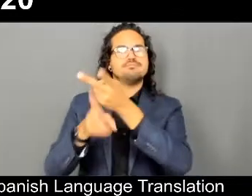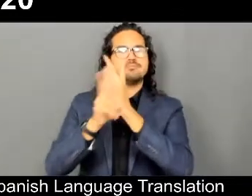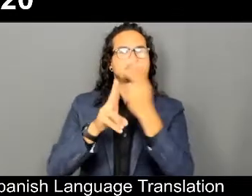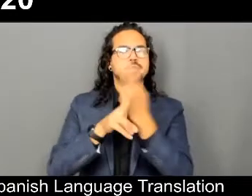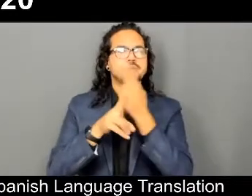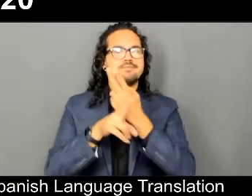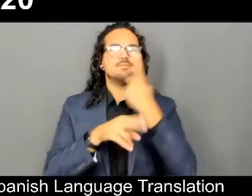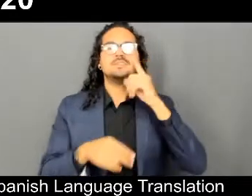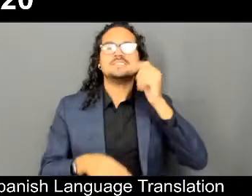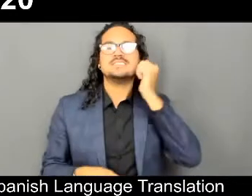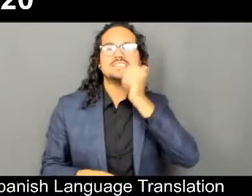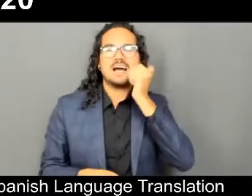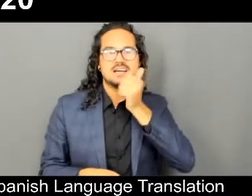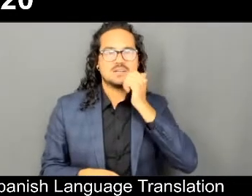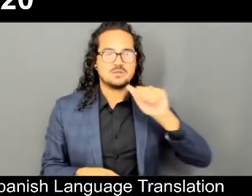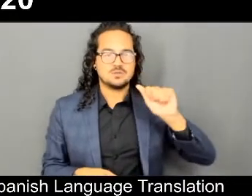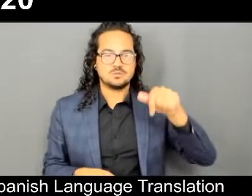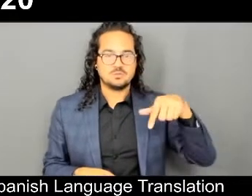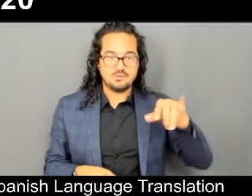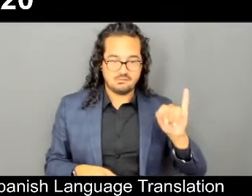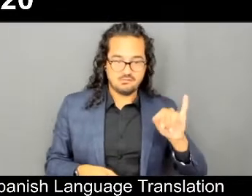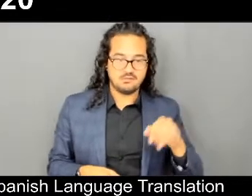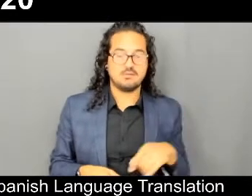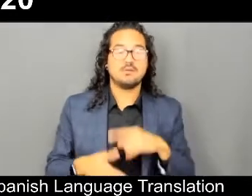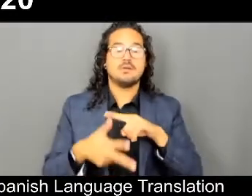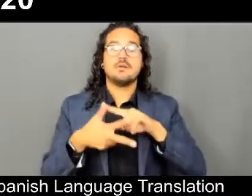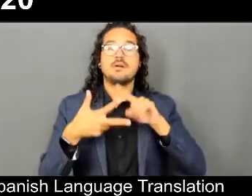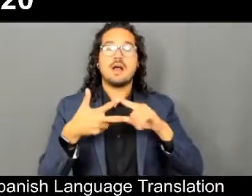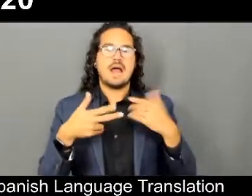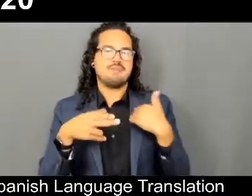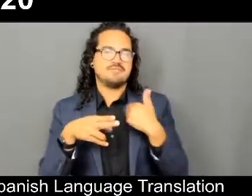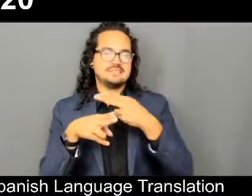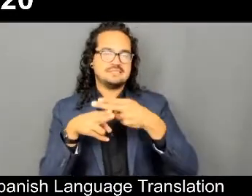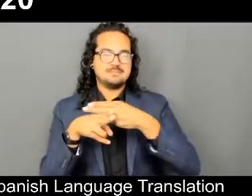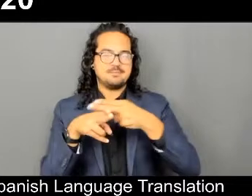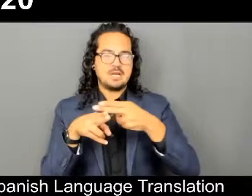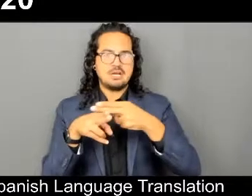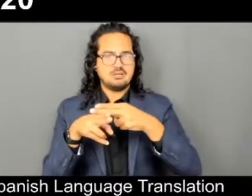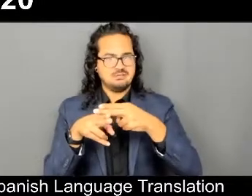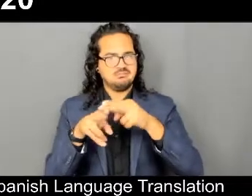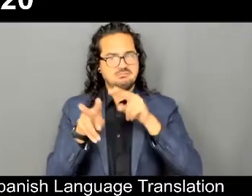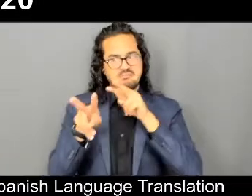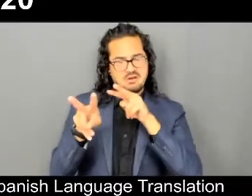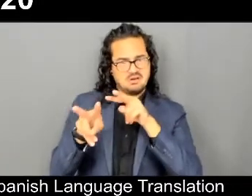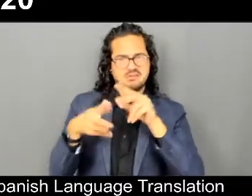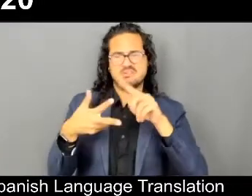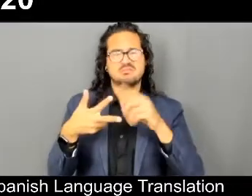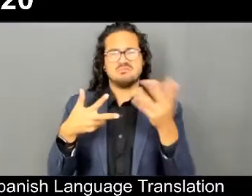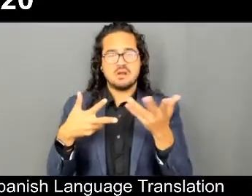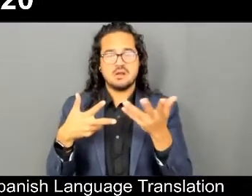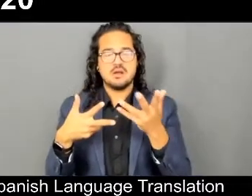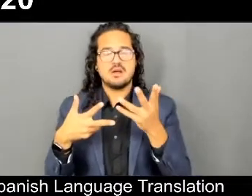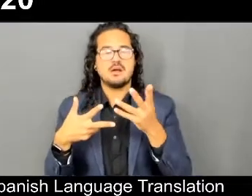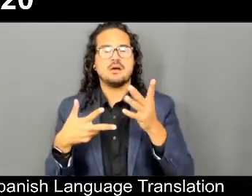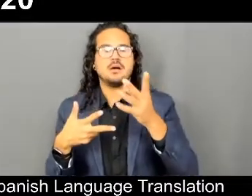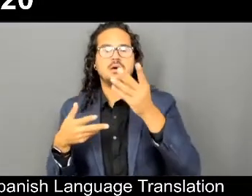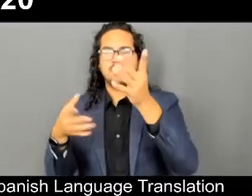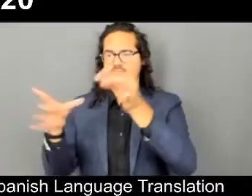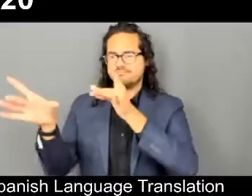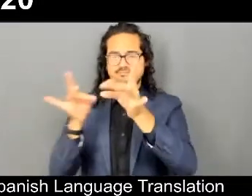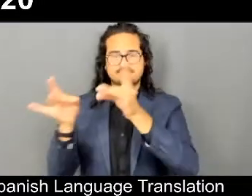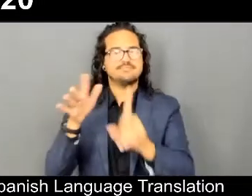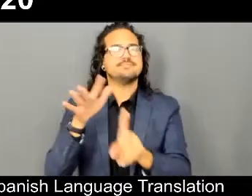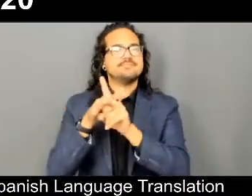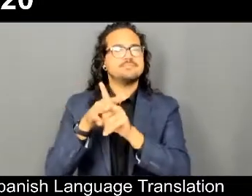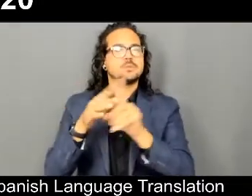EPA monitors, but they're brought in fire situations where we can fill the gap, where there may